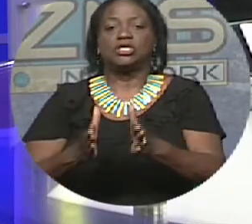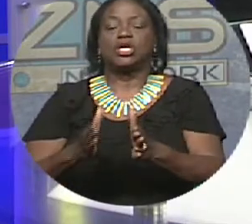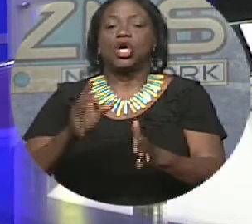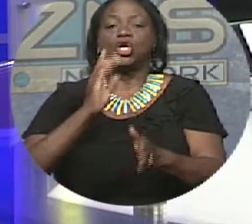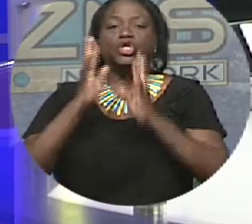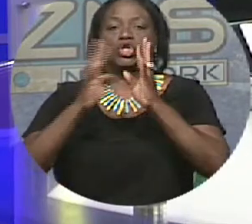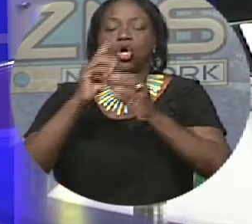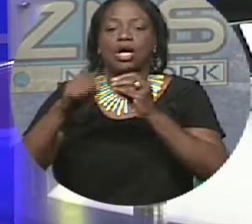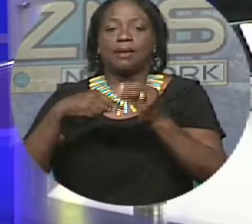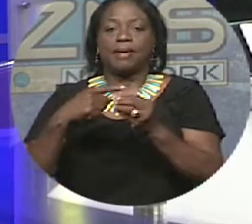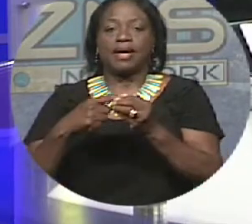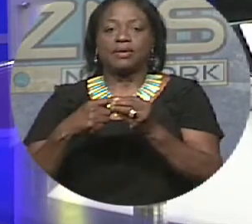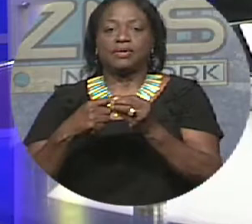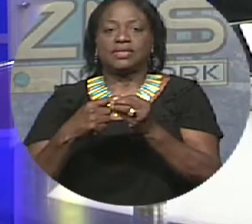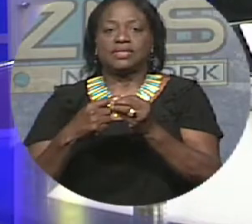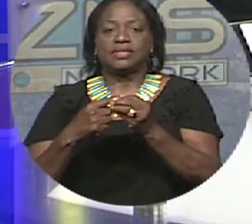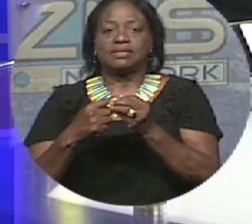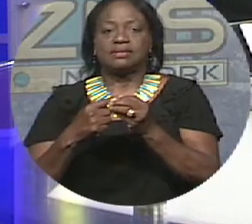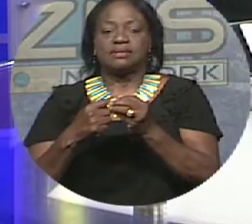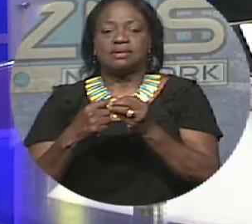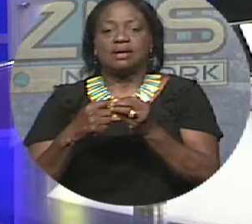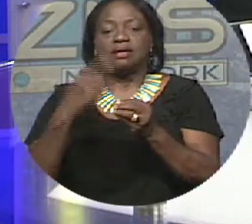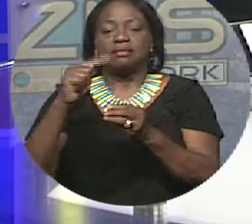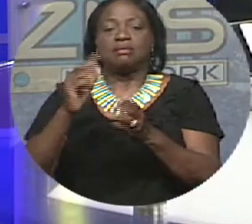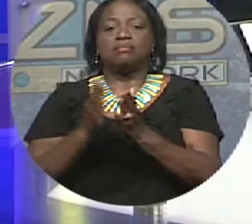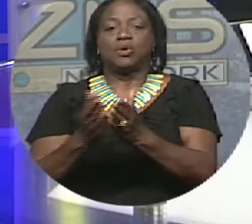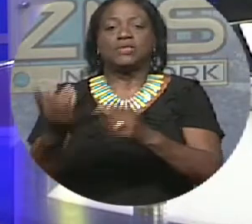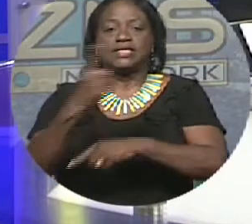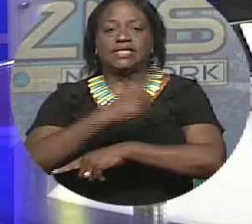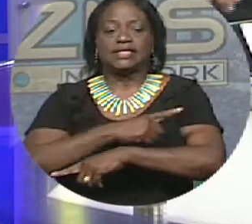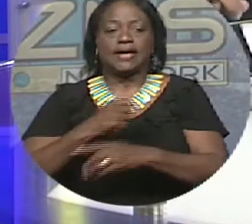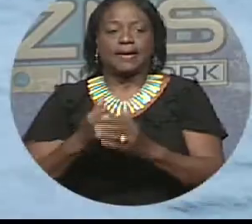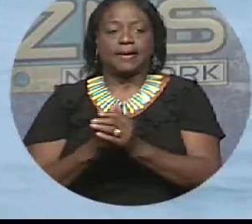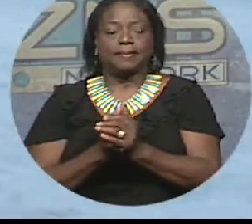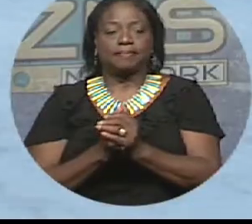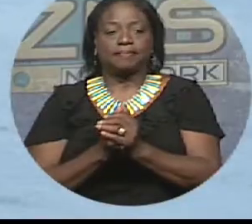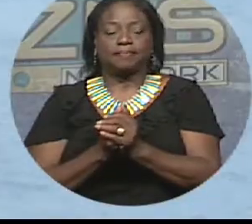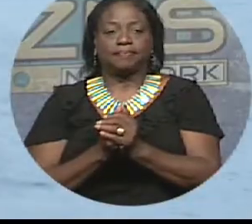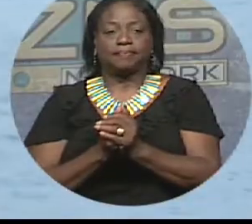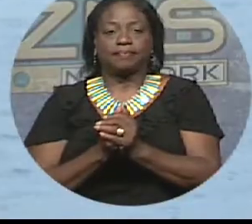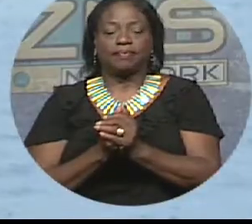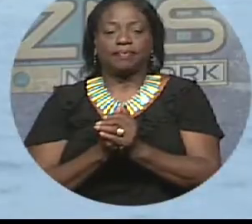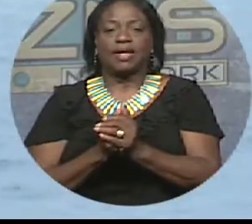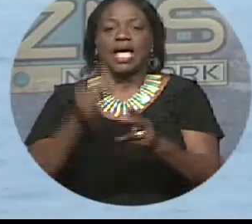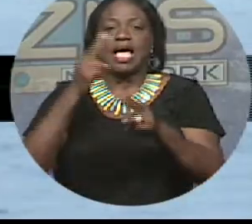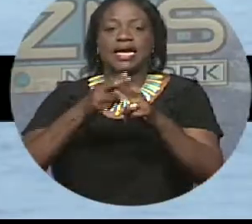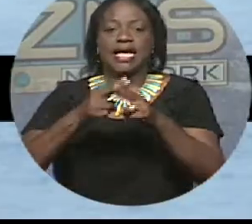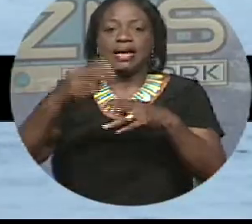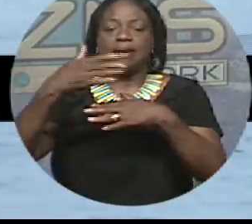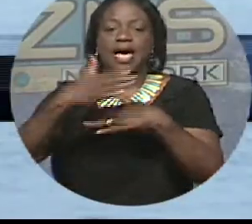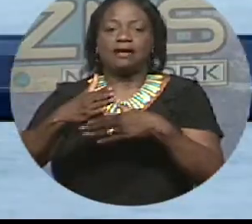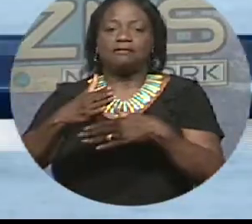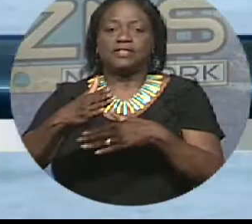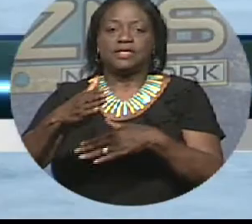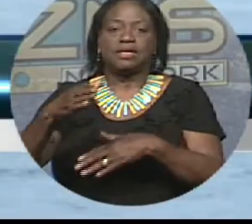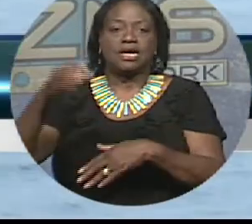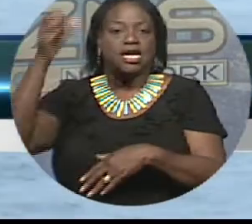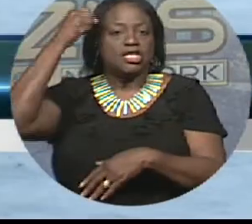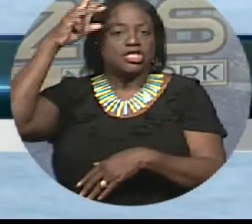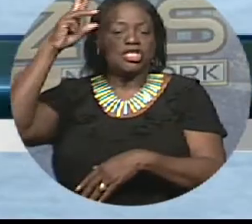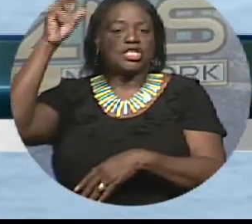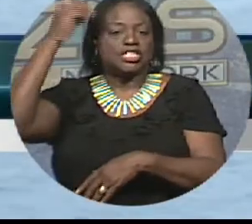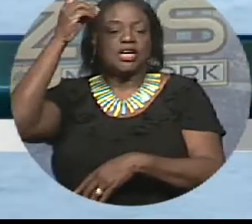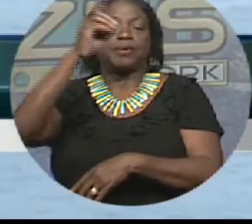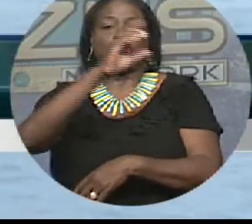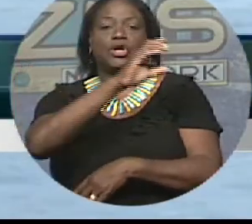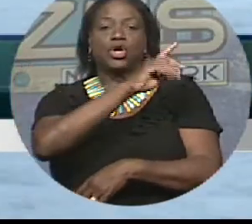latest acquisition today. We get that story tonight from Cleopatra Murphy. Named after accomplished sailor Sir Durward Knolls, the